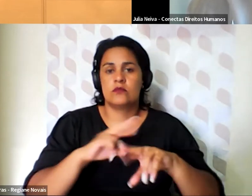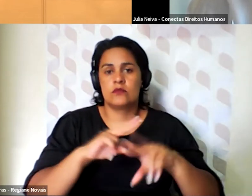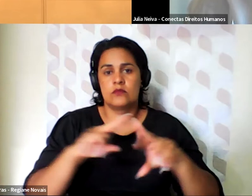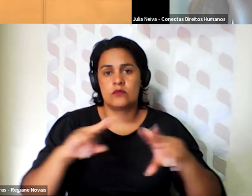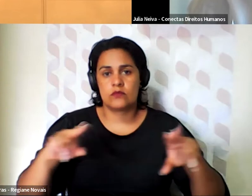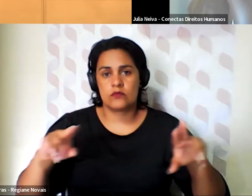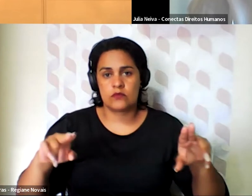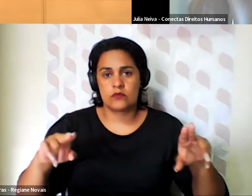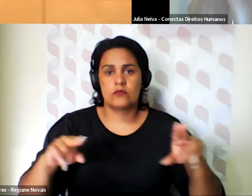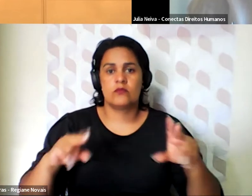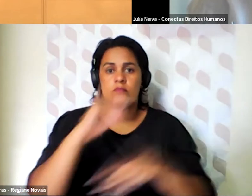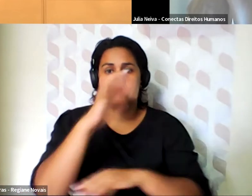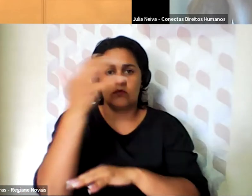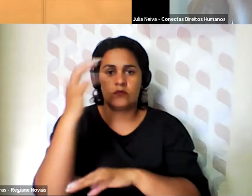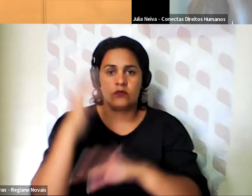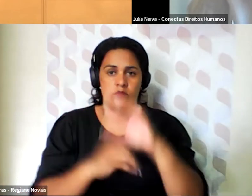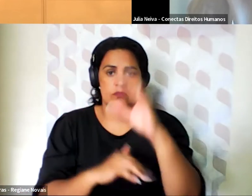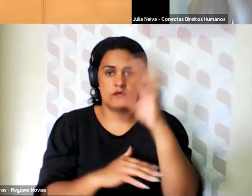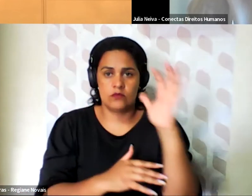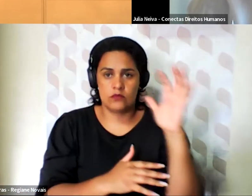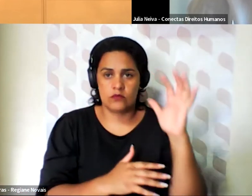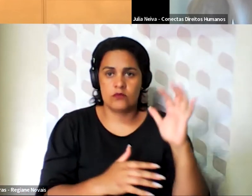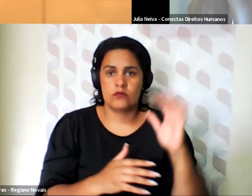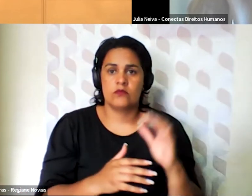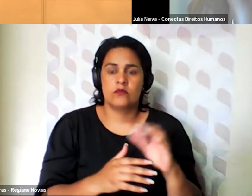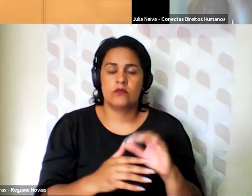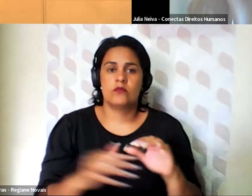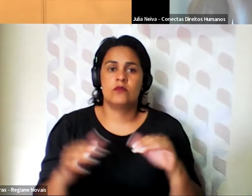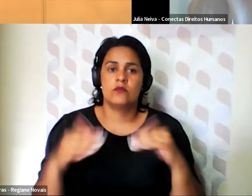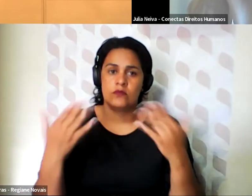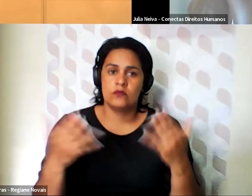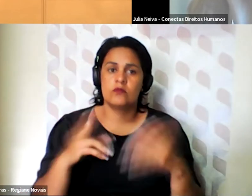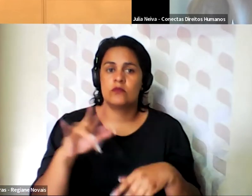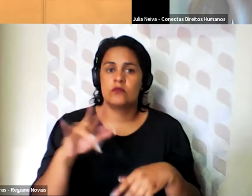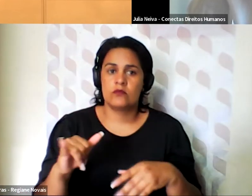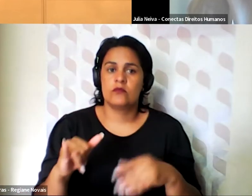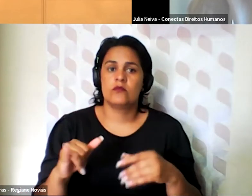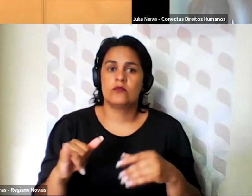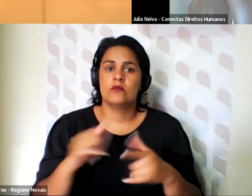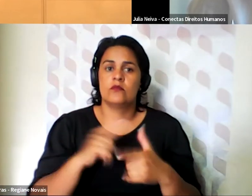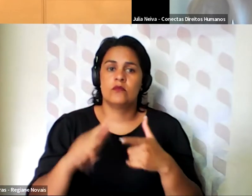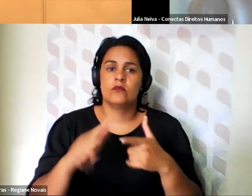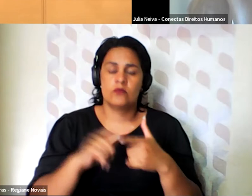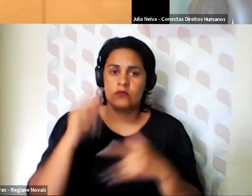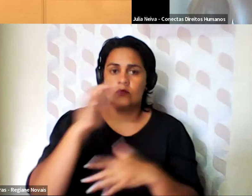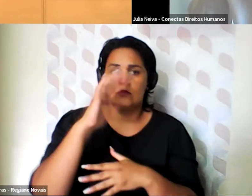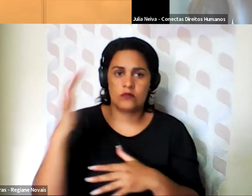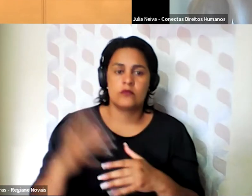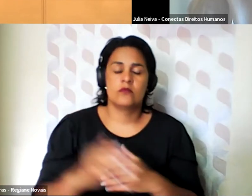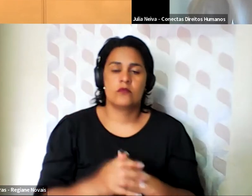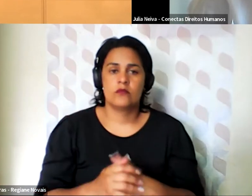convergent with the policies of the OECD members. if you take an issue that Júlia mentioned,